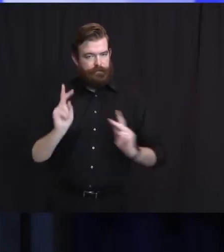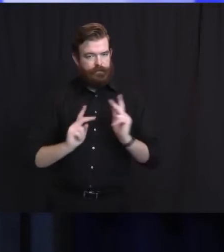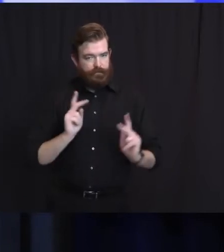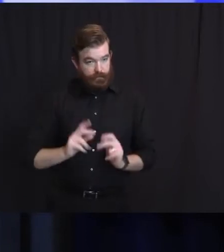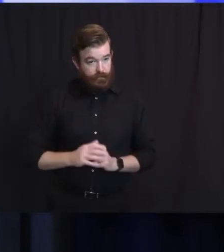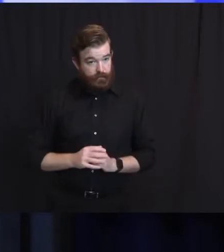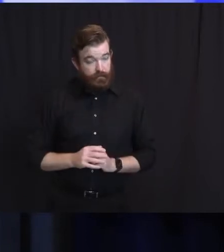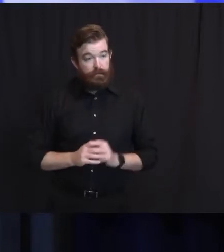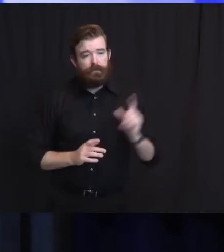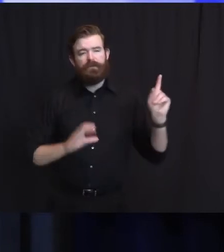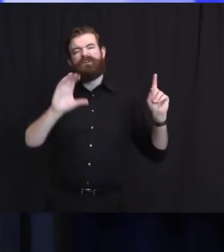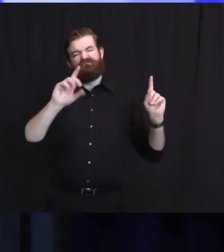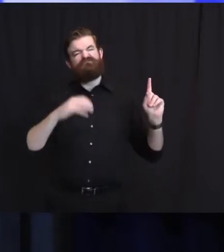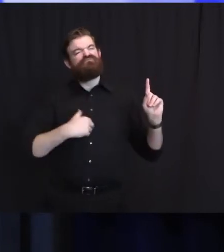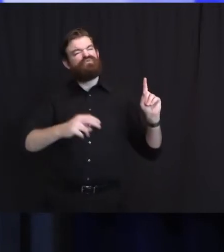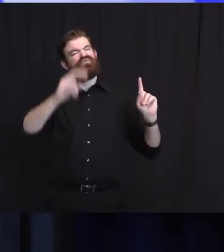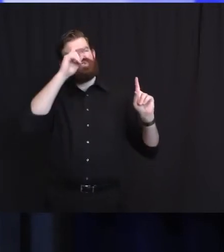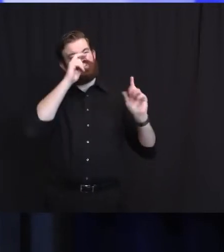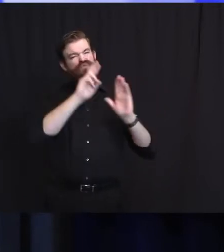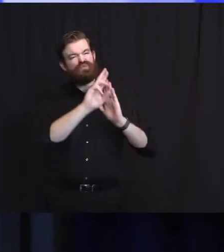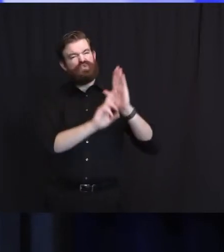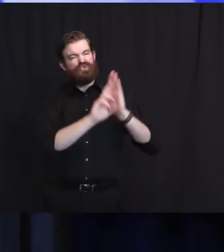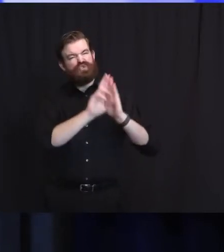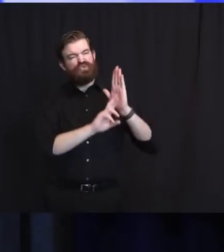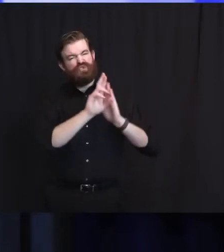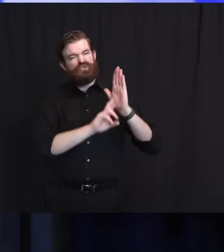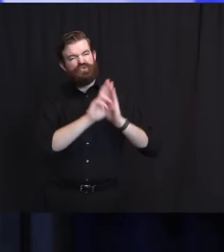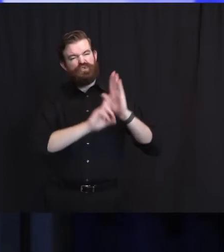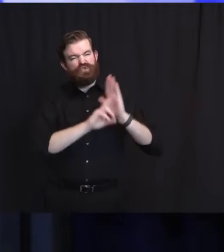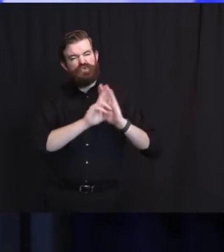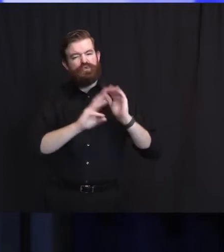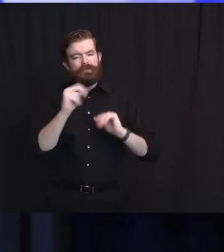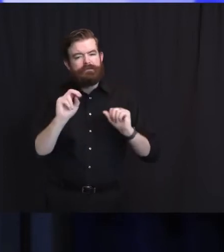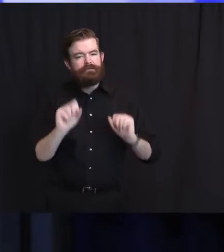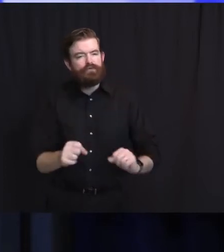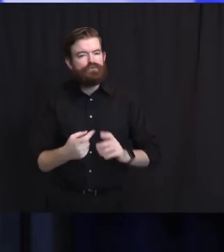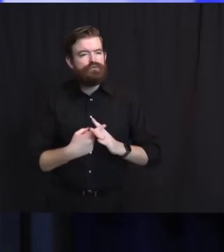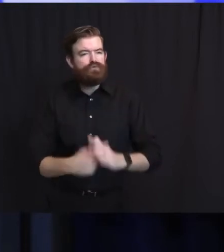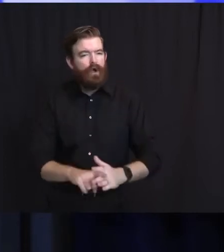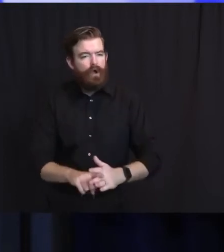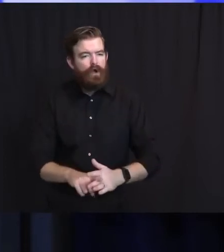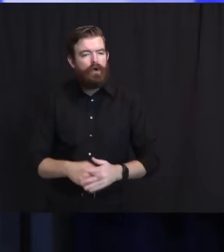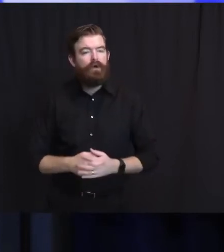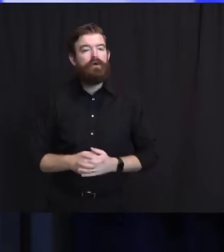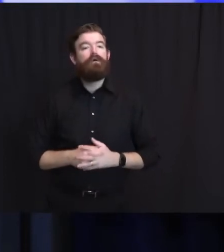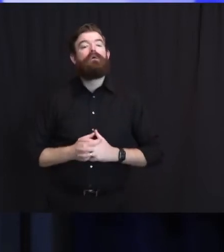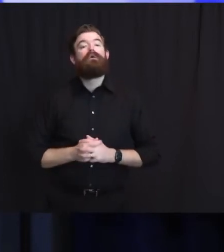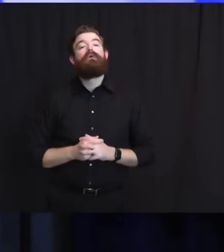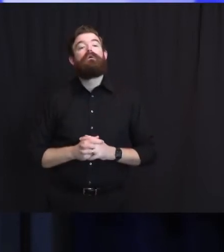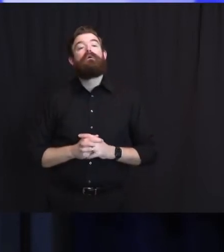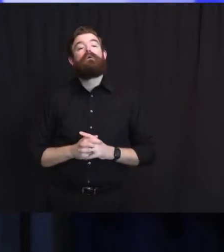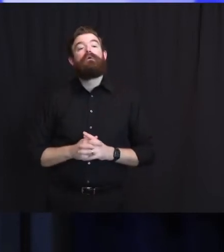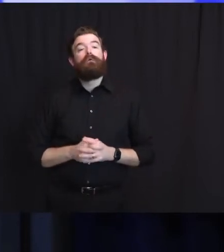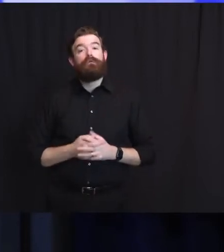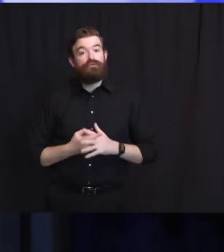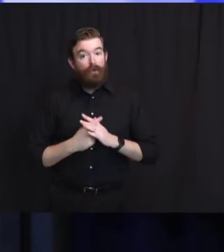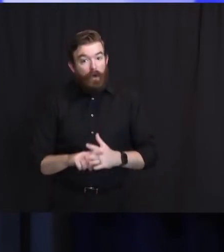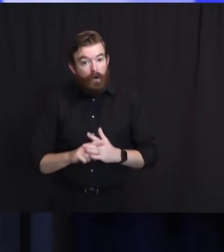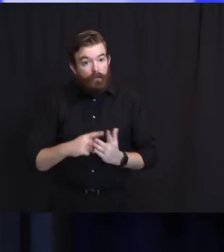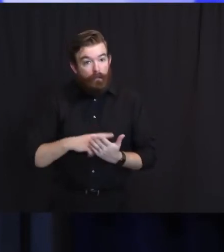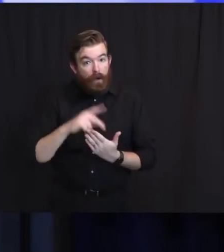care program can be started. In order to start the program, states were required to have 50%